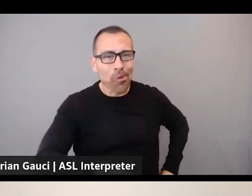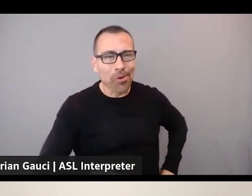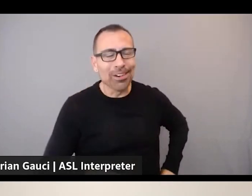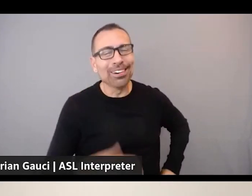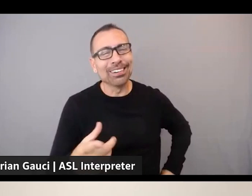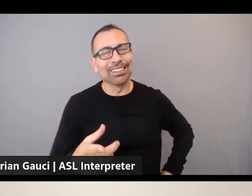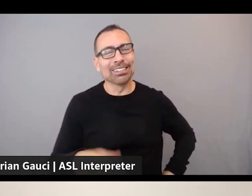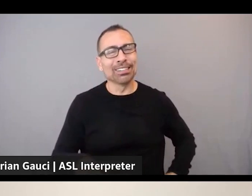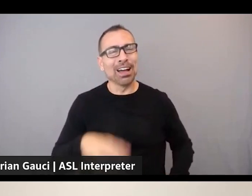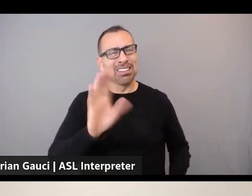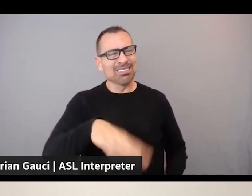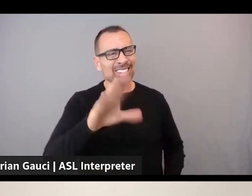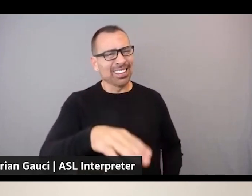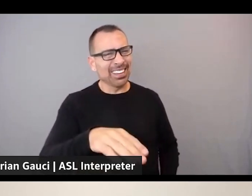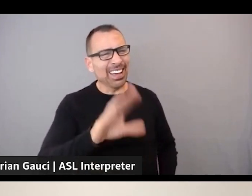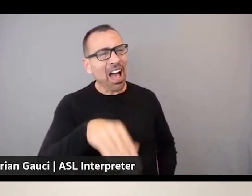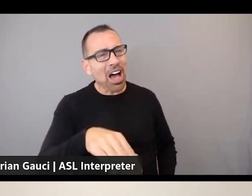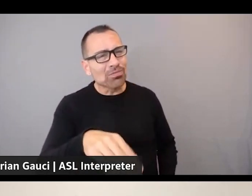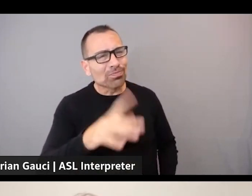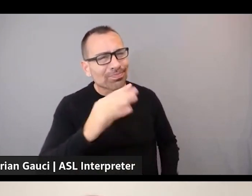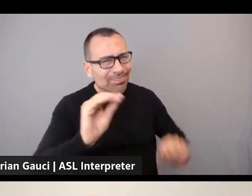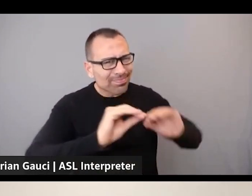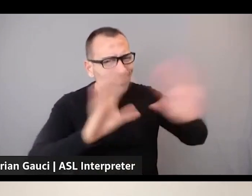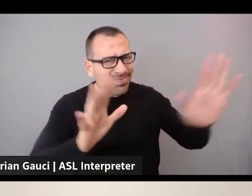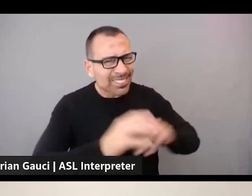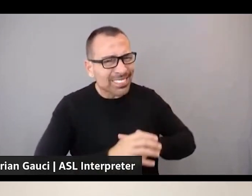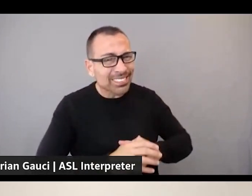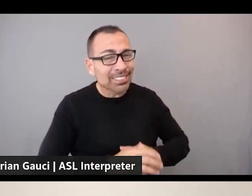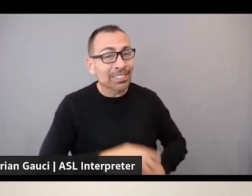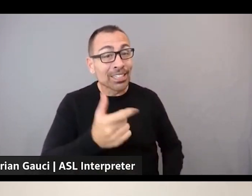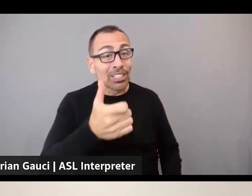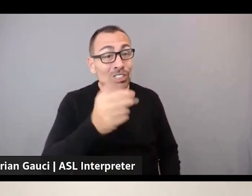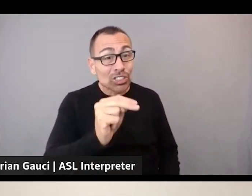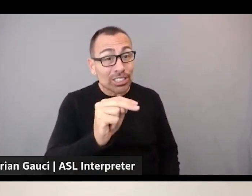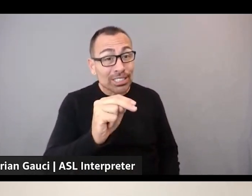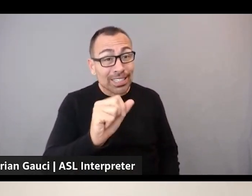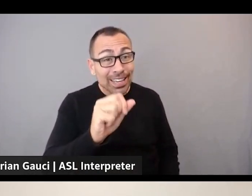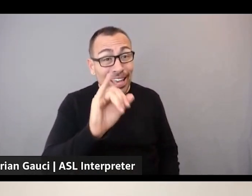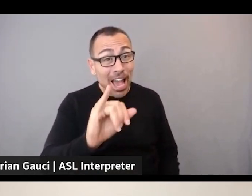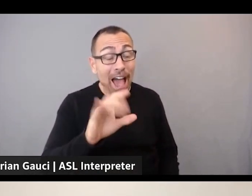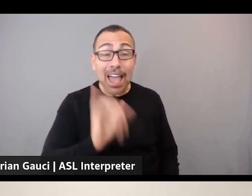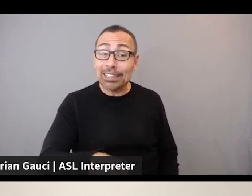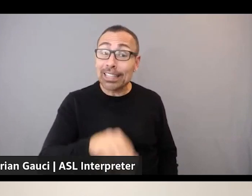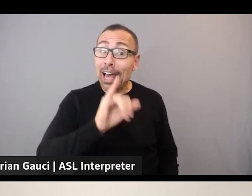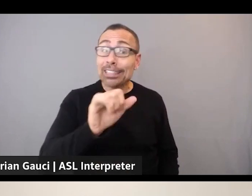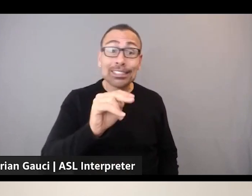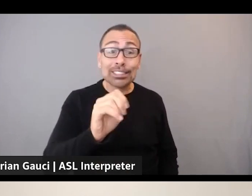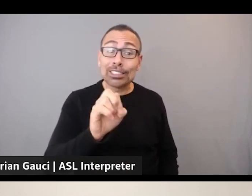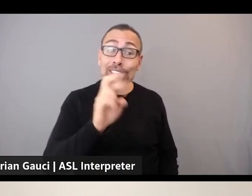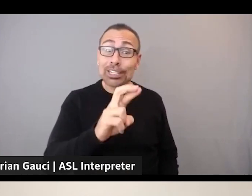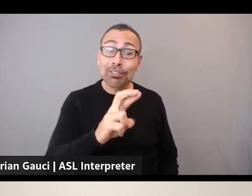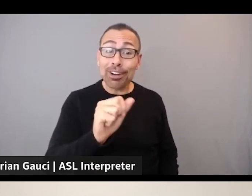stand for Jennifer AI? Is that what it stands for? Yeah, totally. Jennifer with a G, yes.